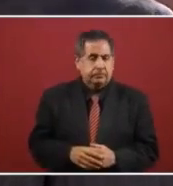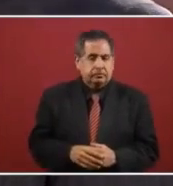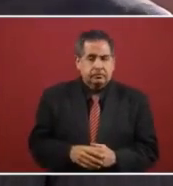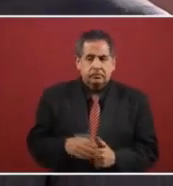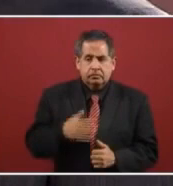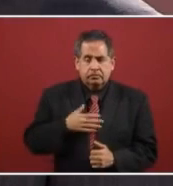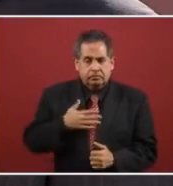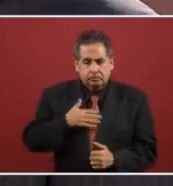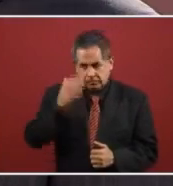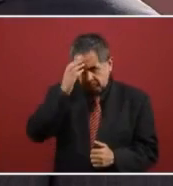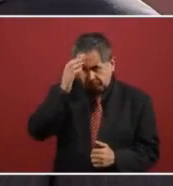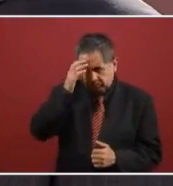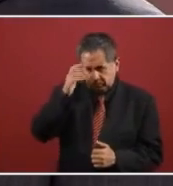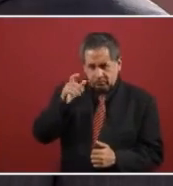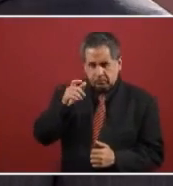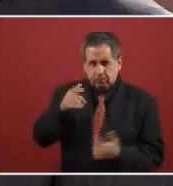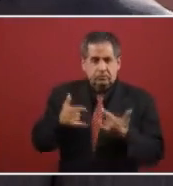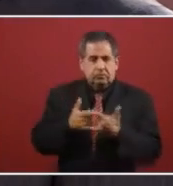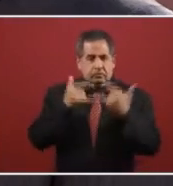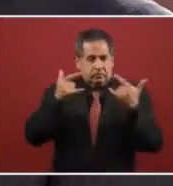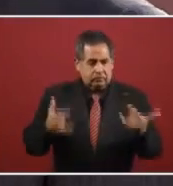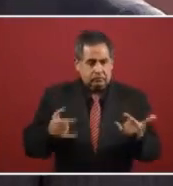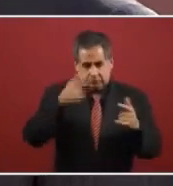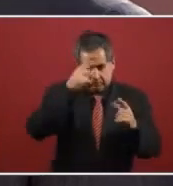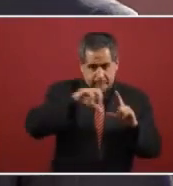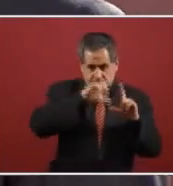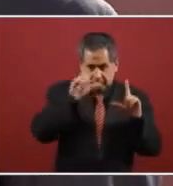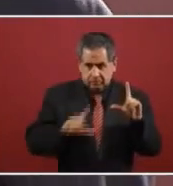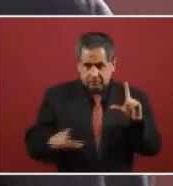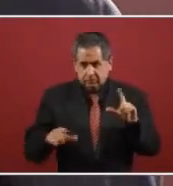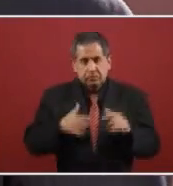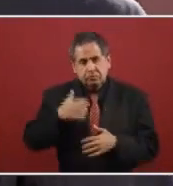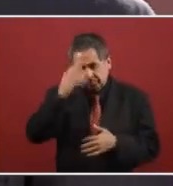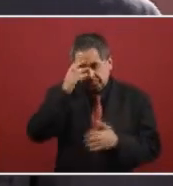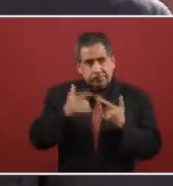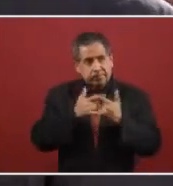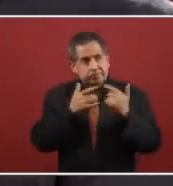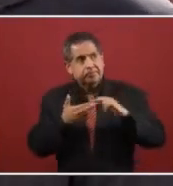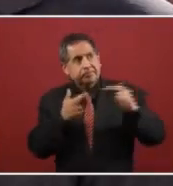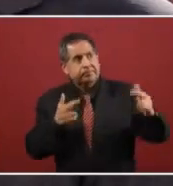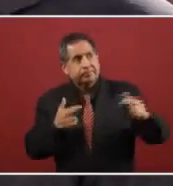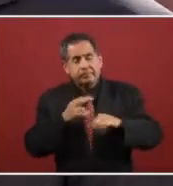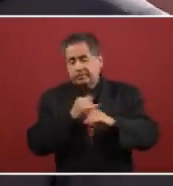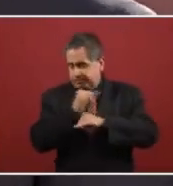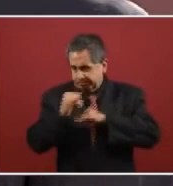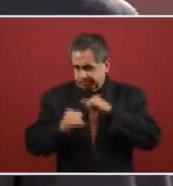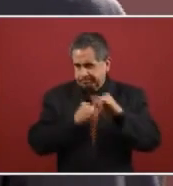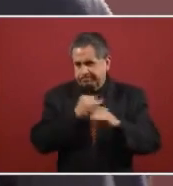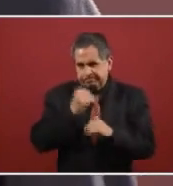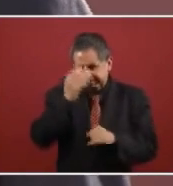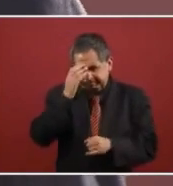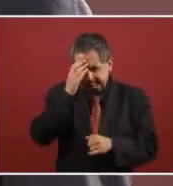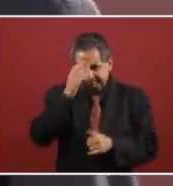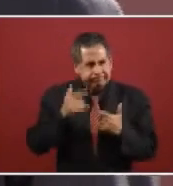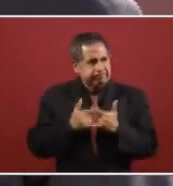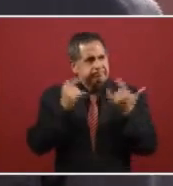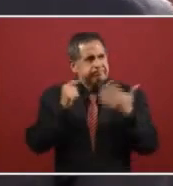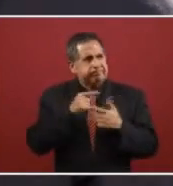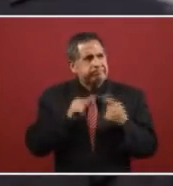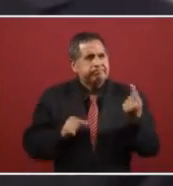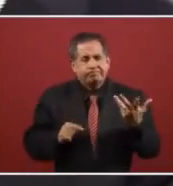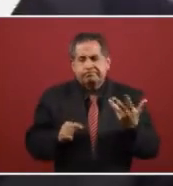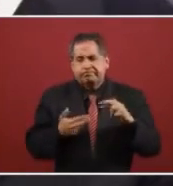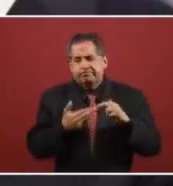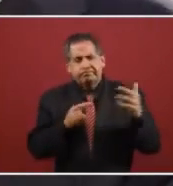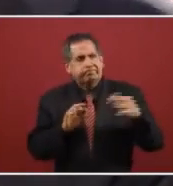situation. Yo conozco la historia del país, Because I conozco know la that historia de las relaciones I know the history internacionales, of the country